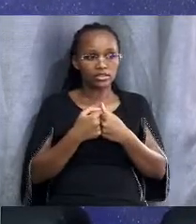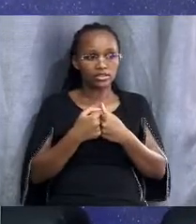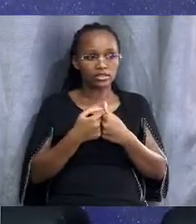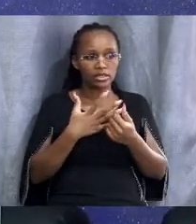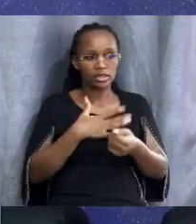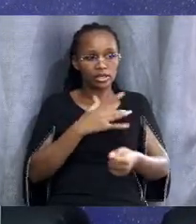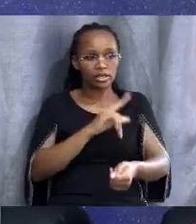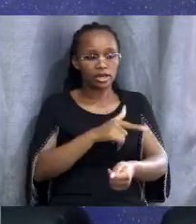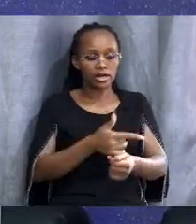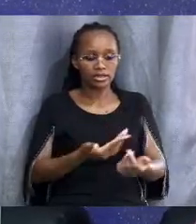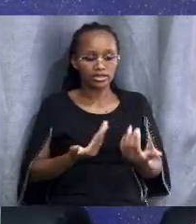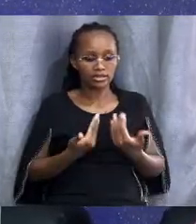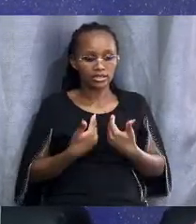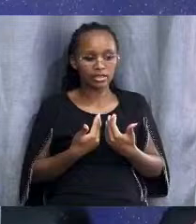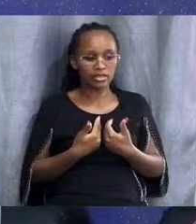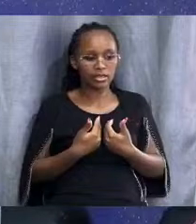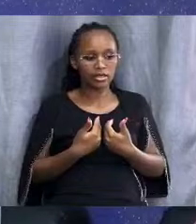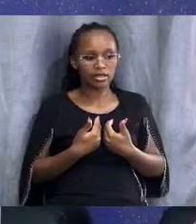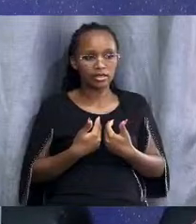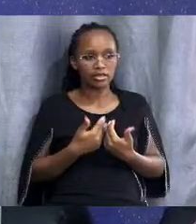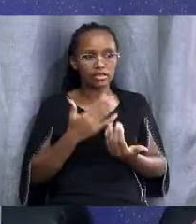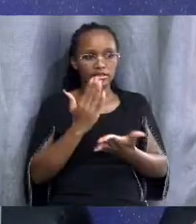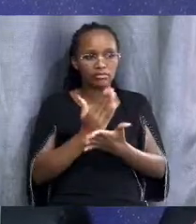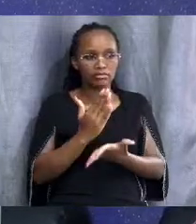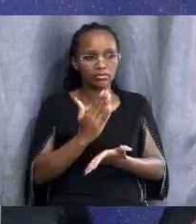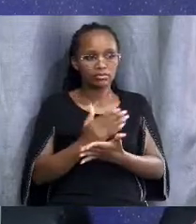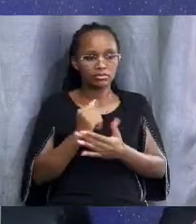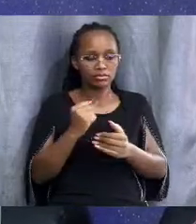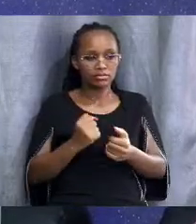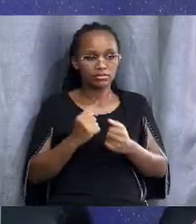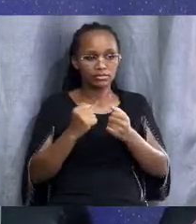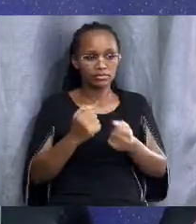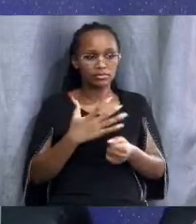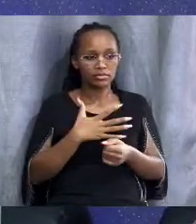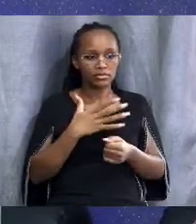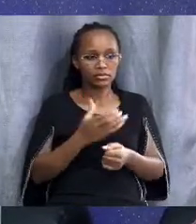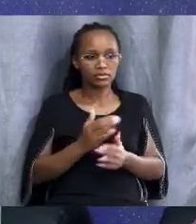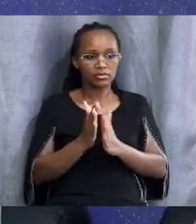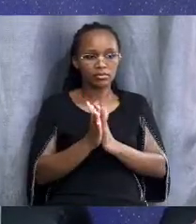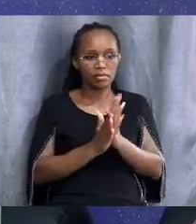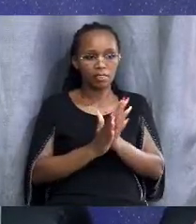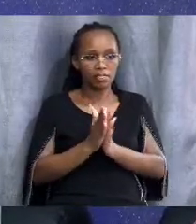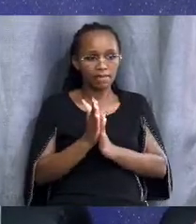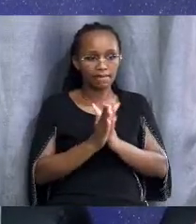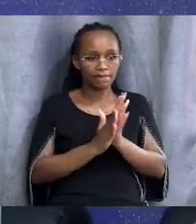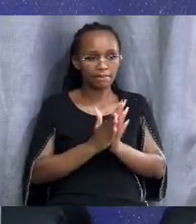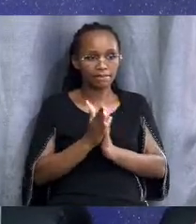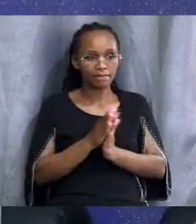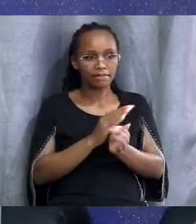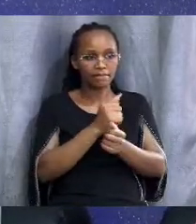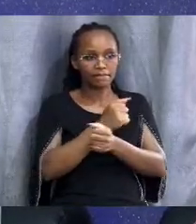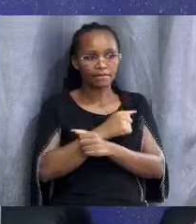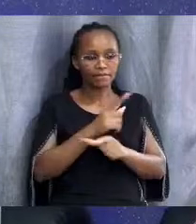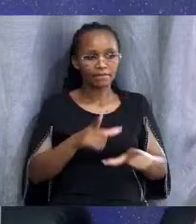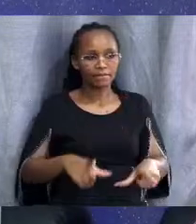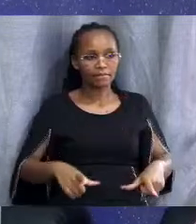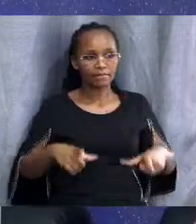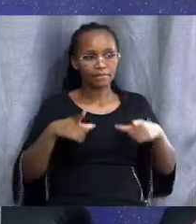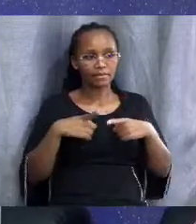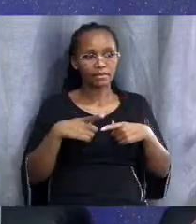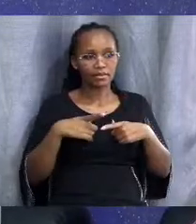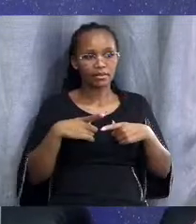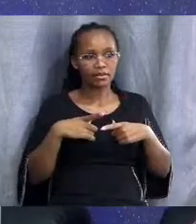and grace, teaching me the true meaning of strength and perseverance. Your love for life,